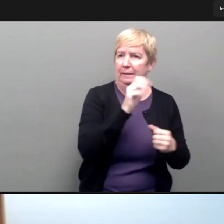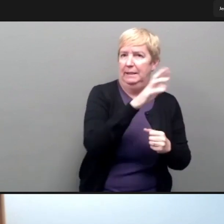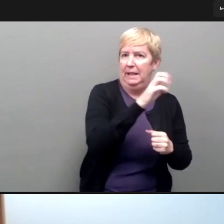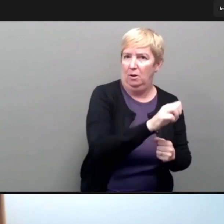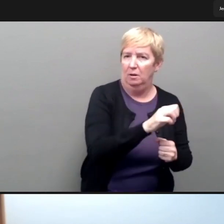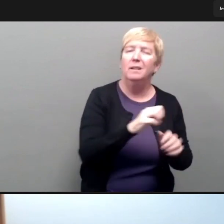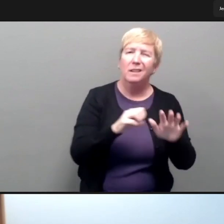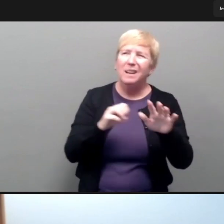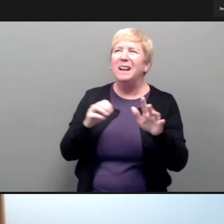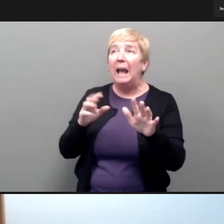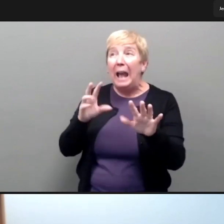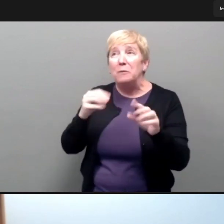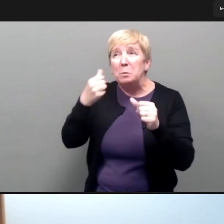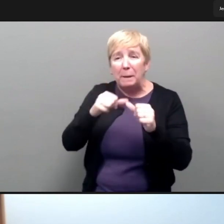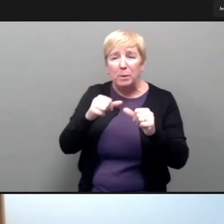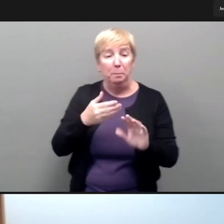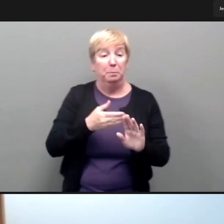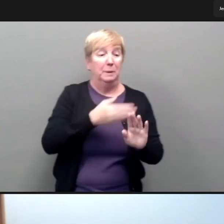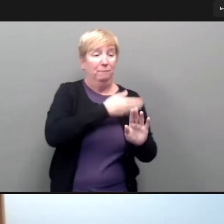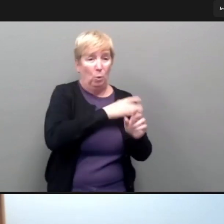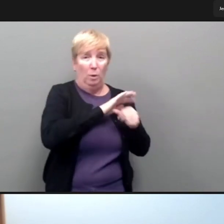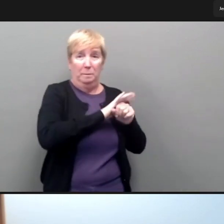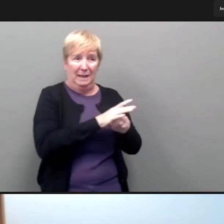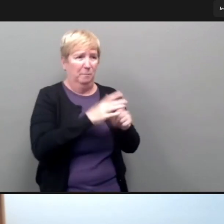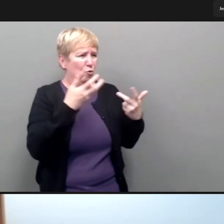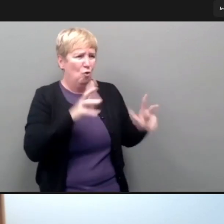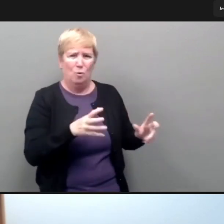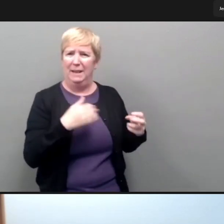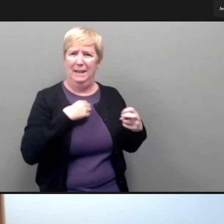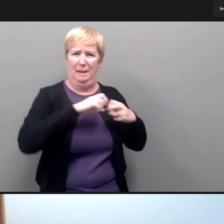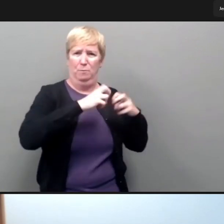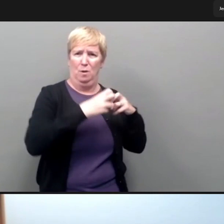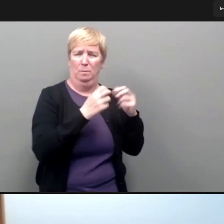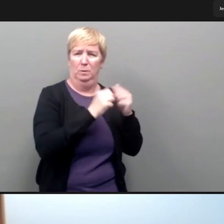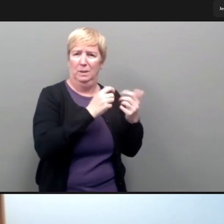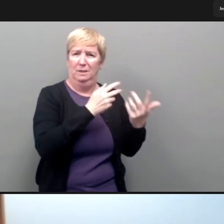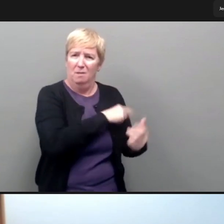pandemic that now seemingly are only getting worse per that survey?